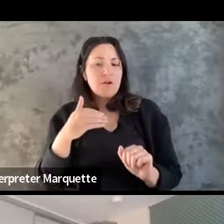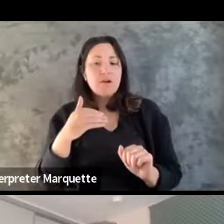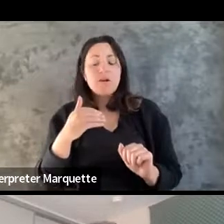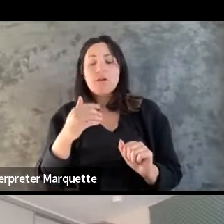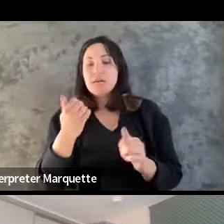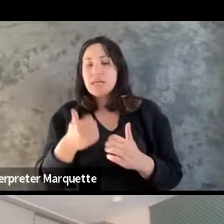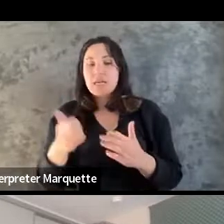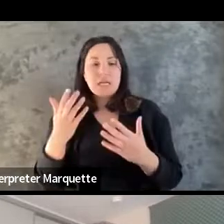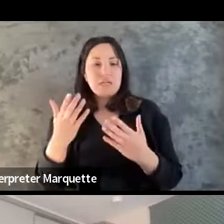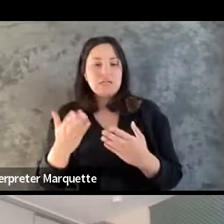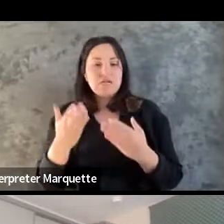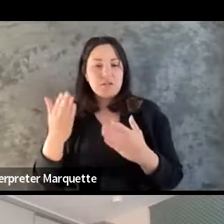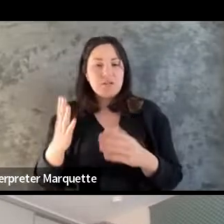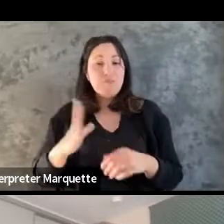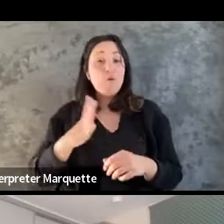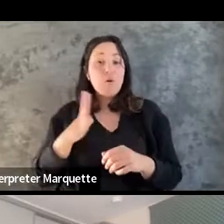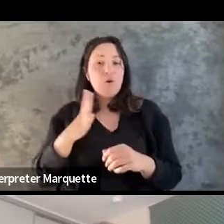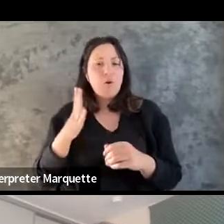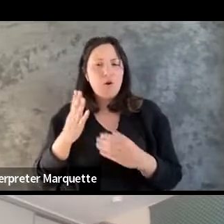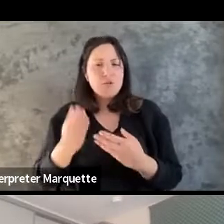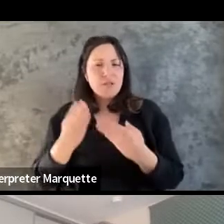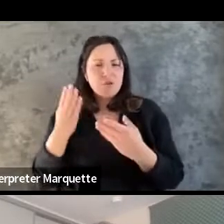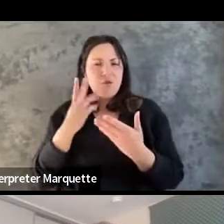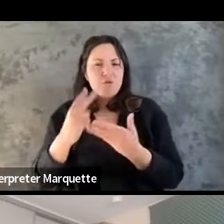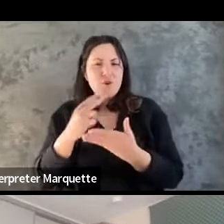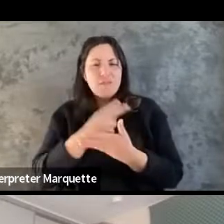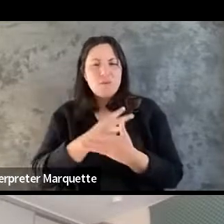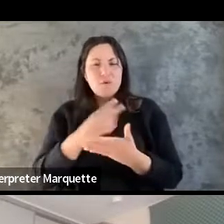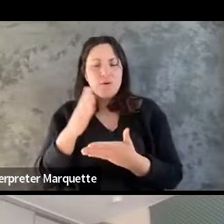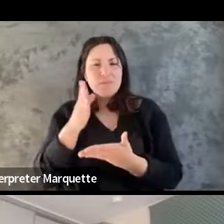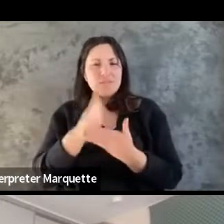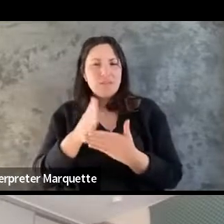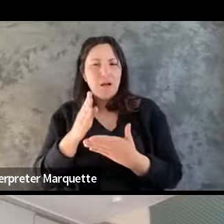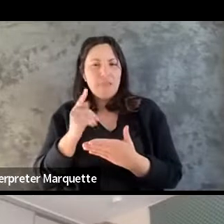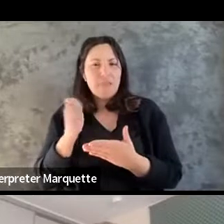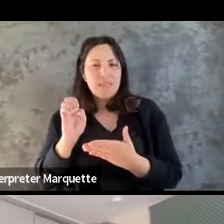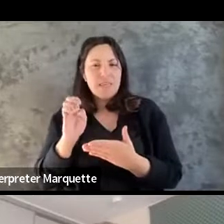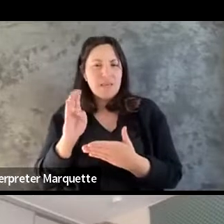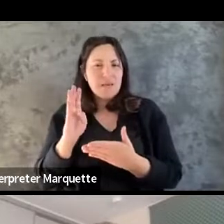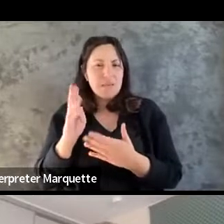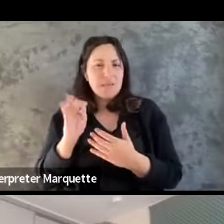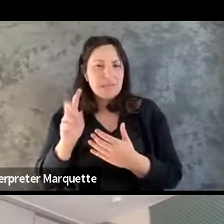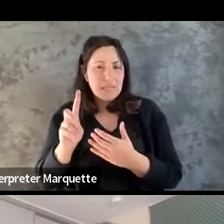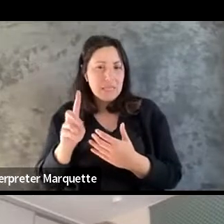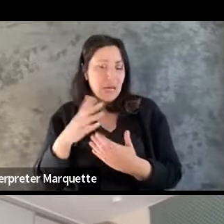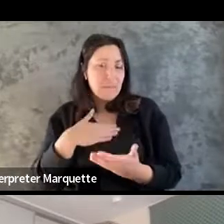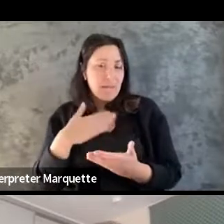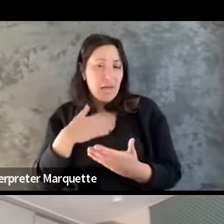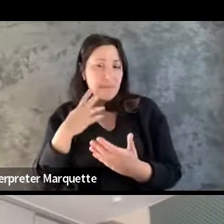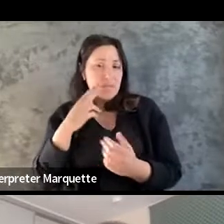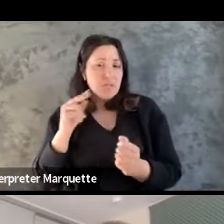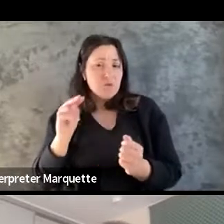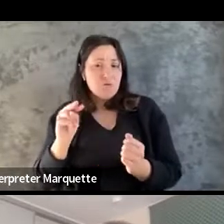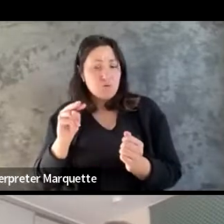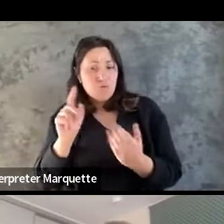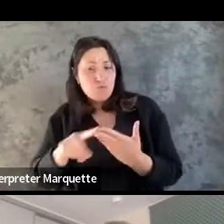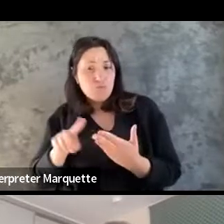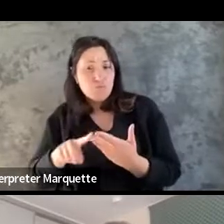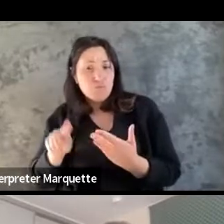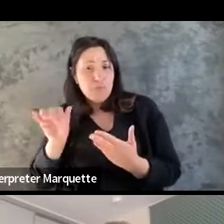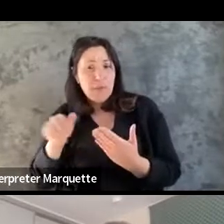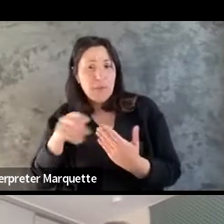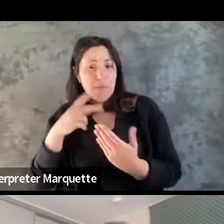suggestion of a formal suggestion or review of Stop the Bleed. I'd be happy to take a look at what that